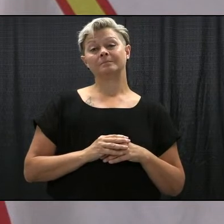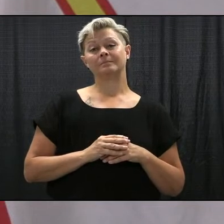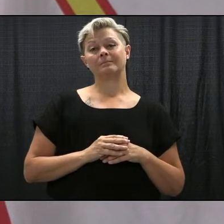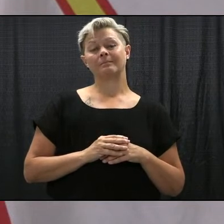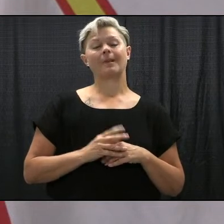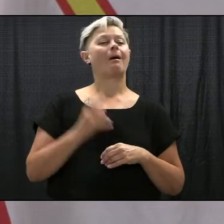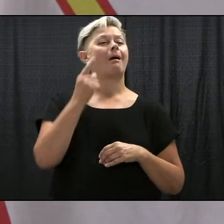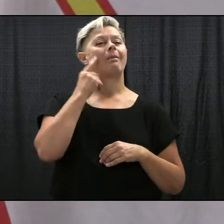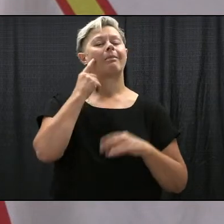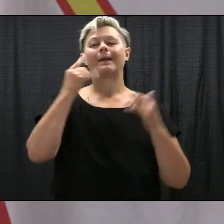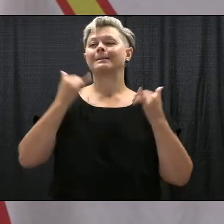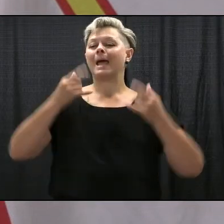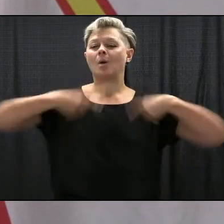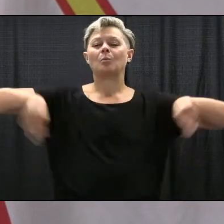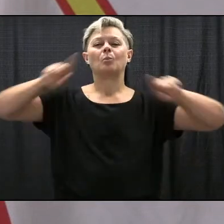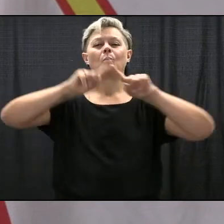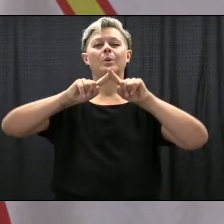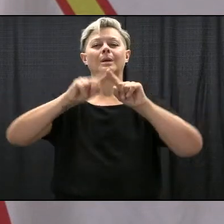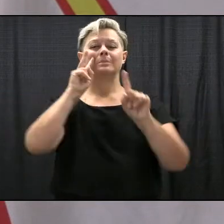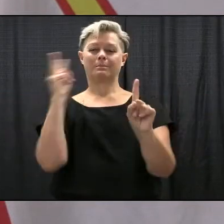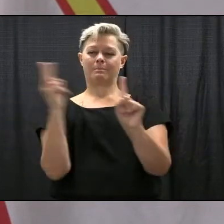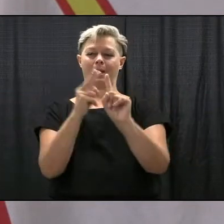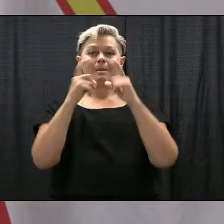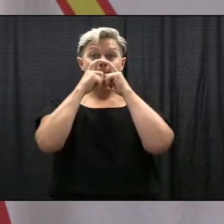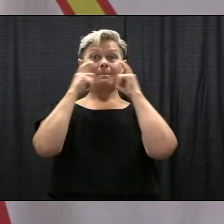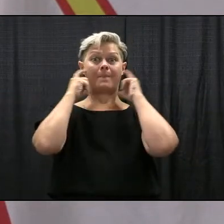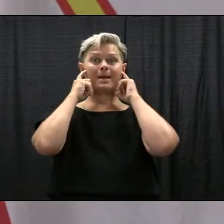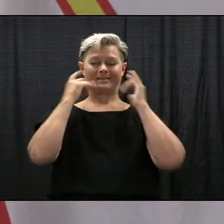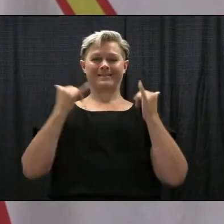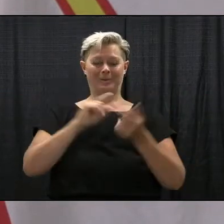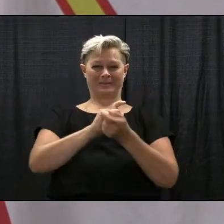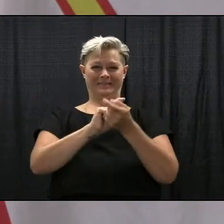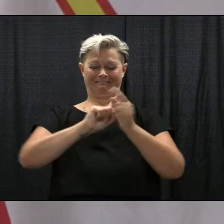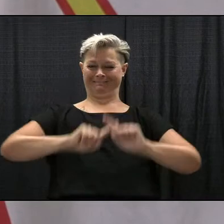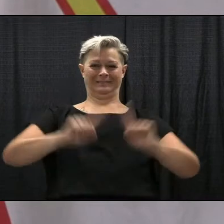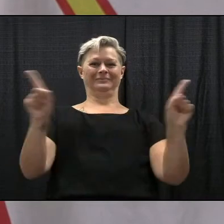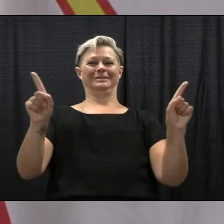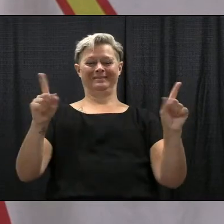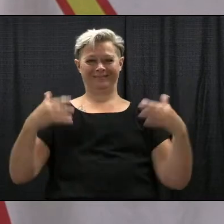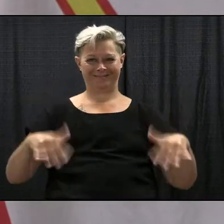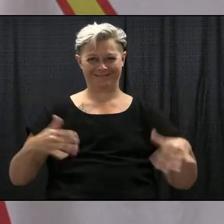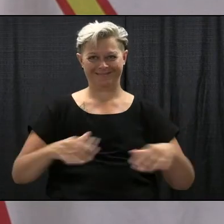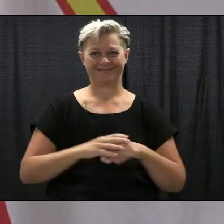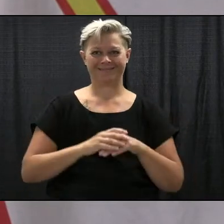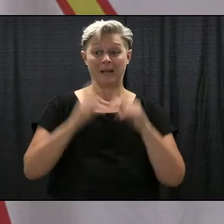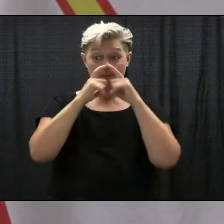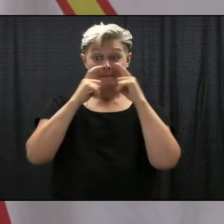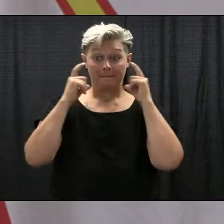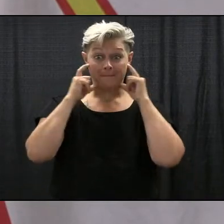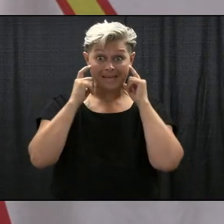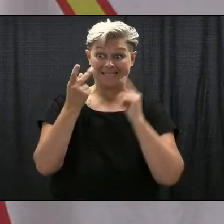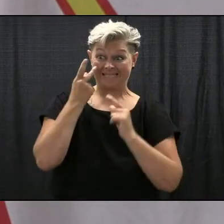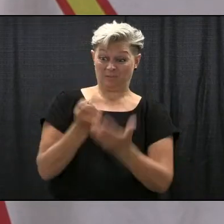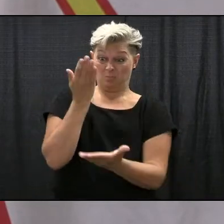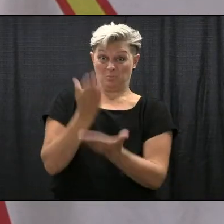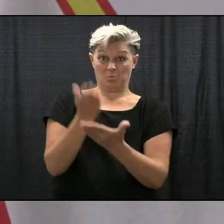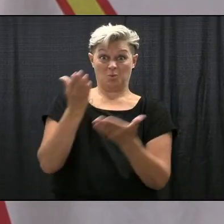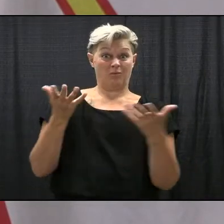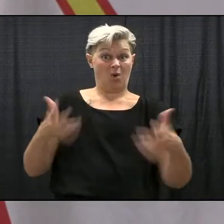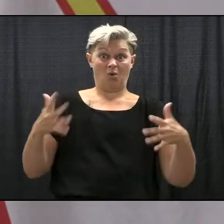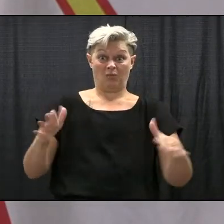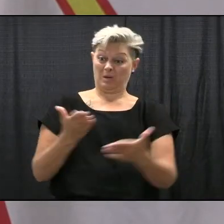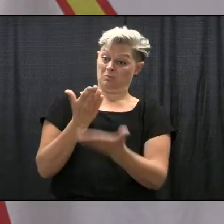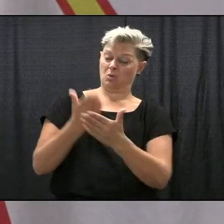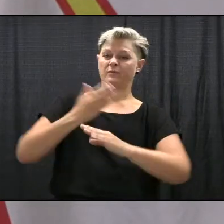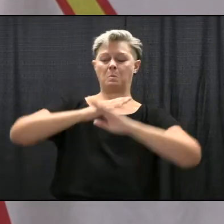have changed, and the value of what we see masking being able to do has changed a bit throughout this